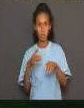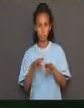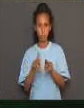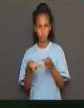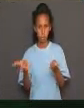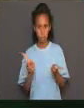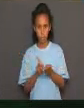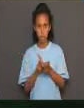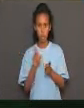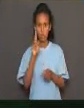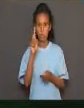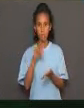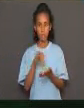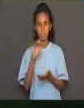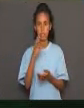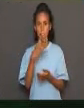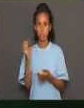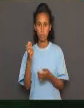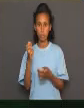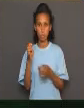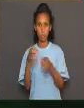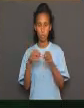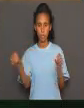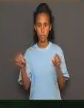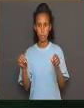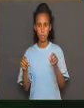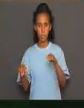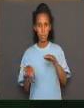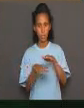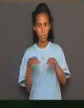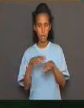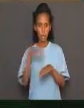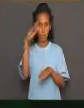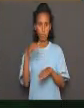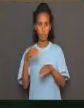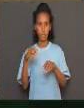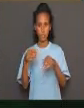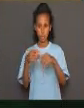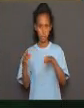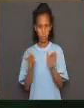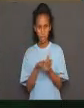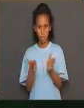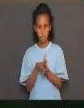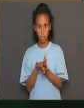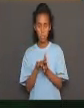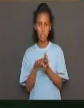below 1,400 meters above sea level, contain only about